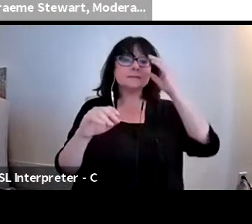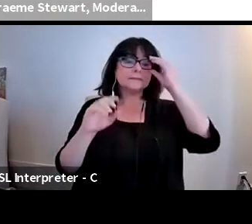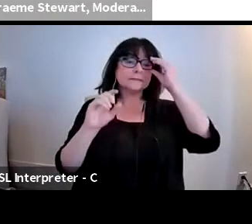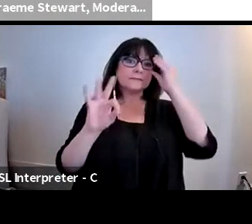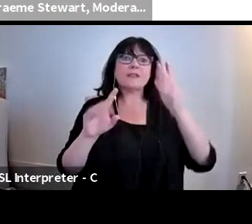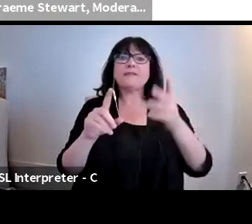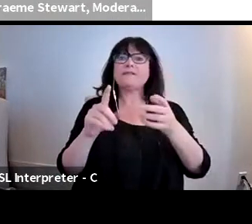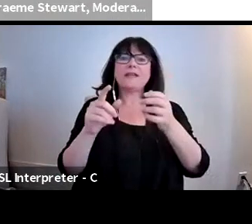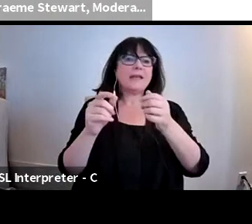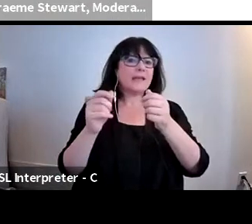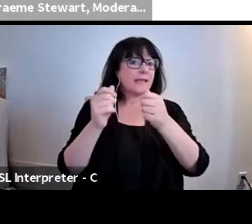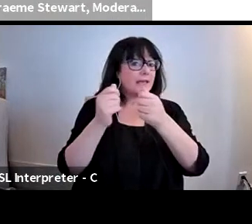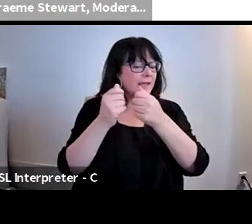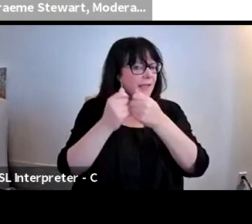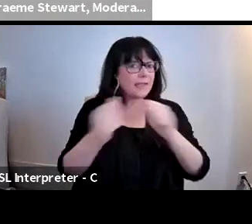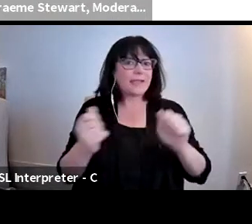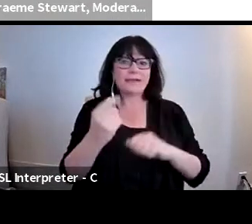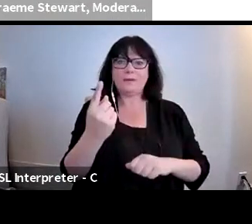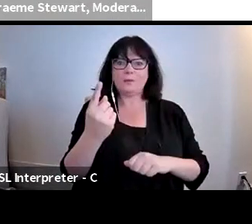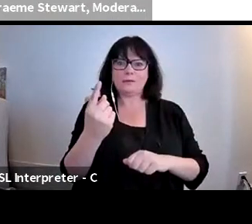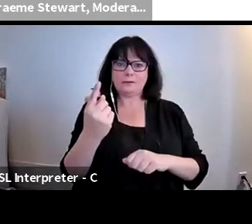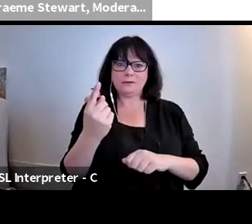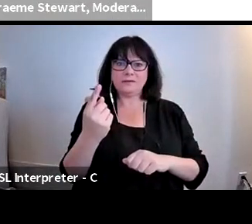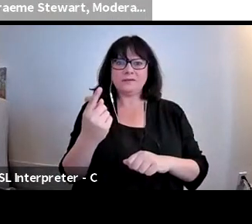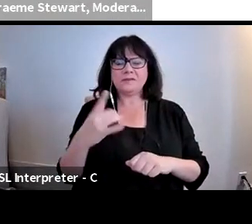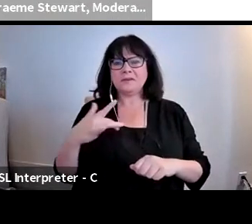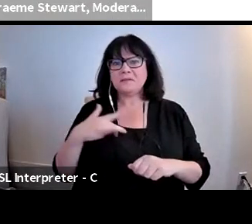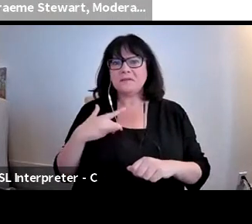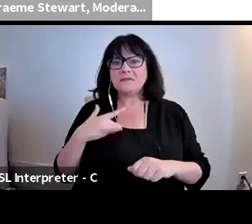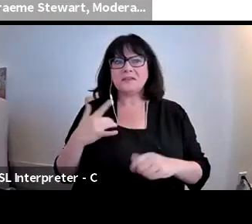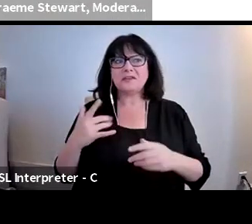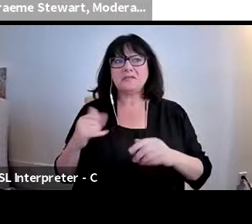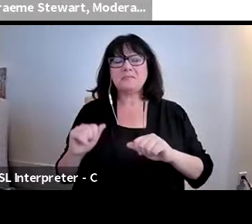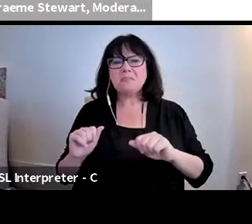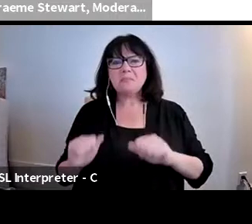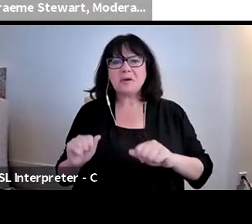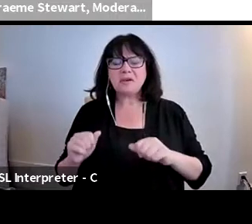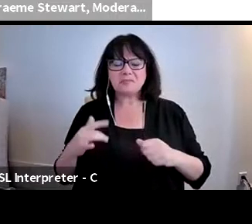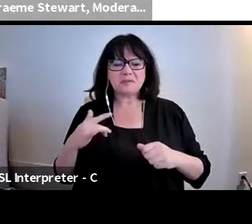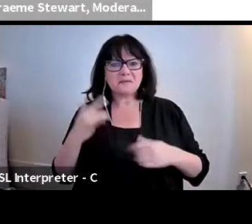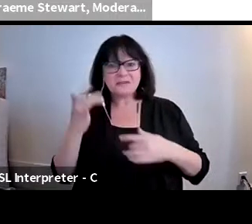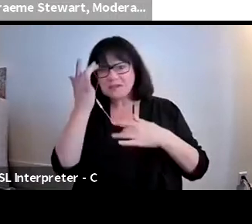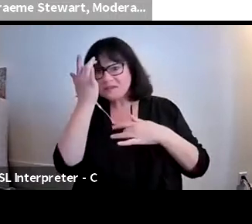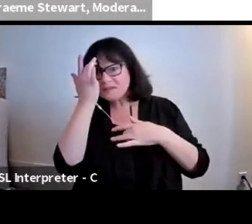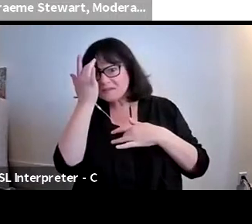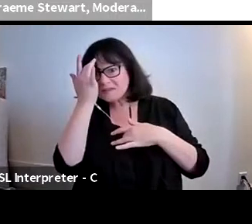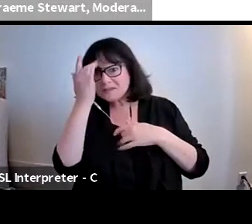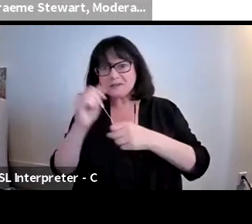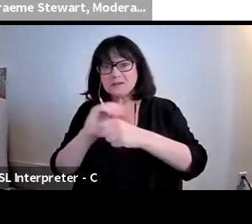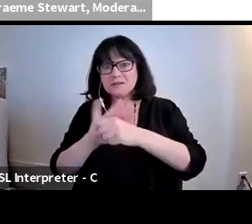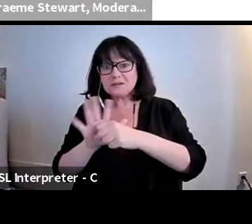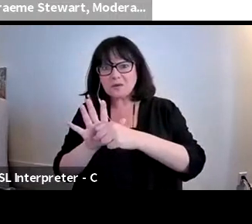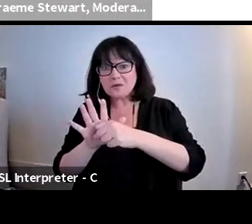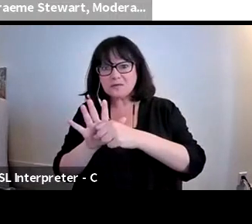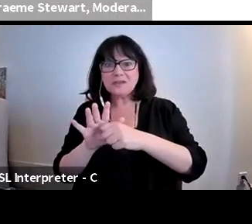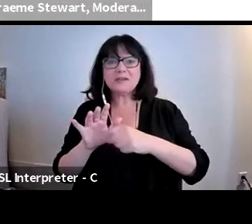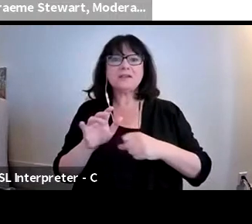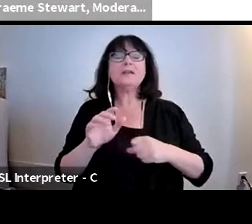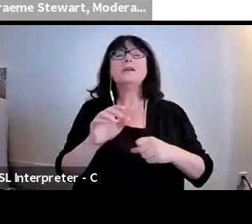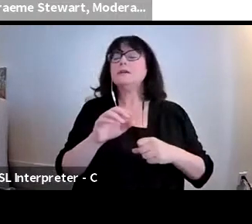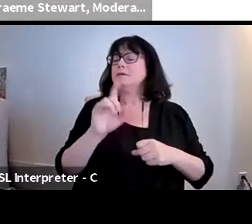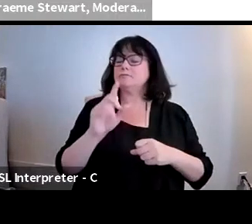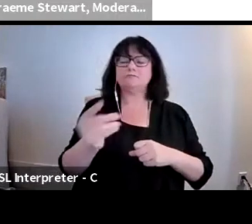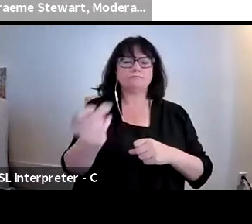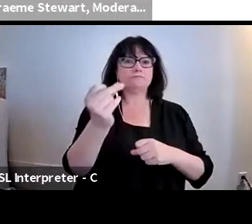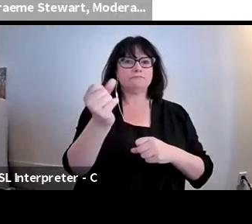any individual who believes that they're symptomatic or have concerns is the public health number. Public